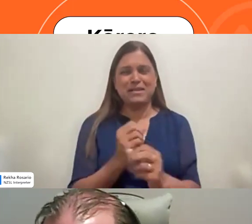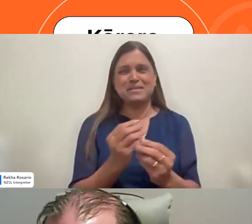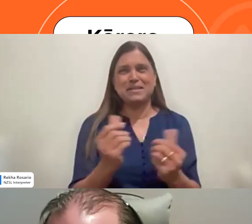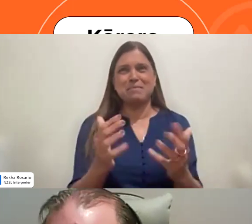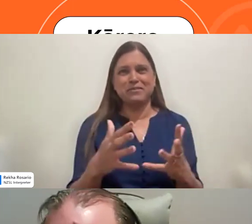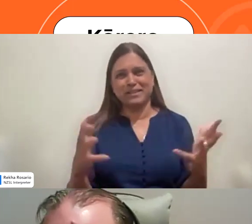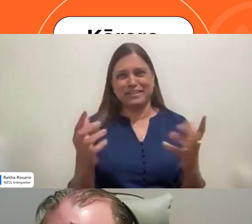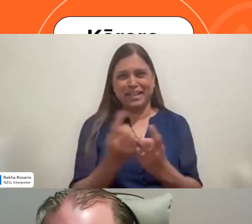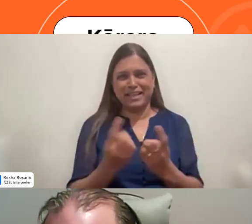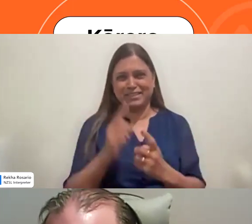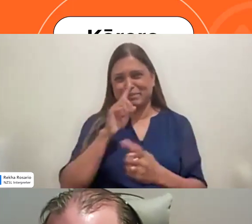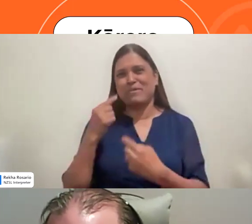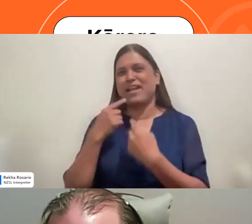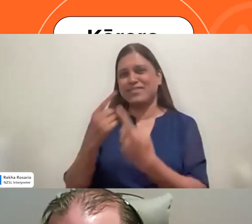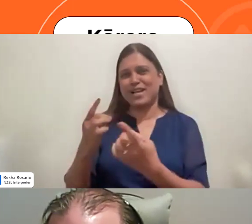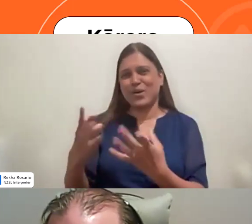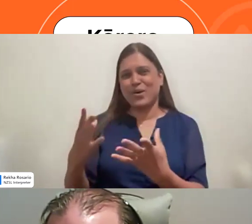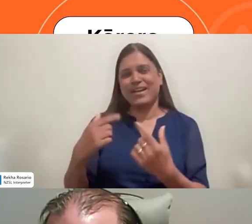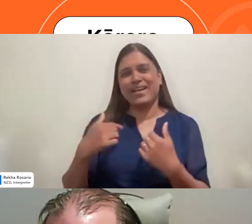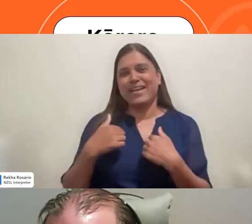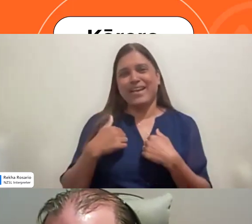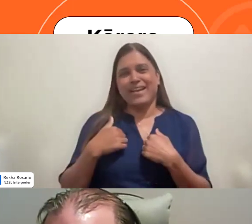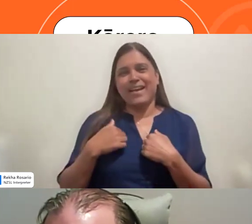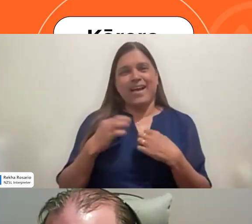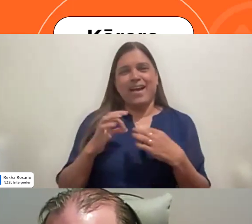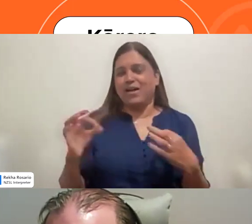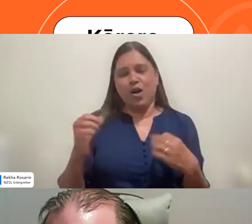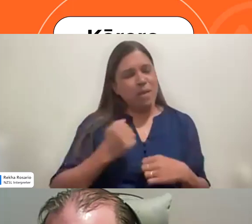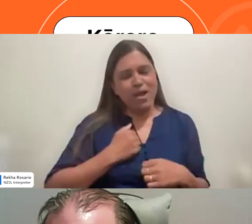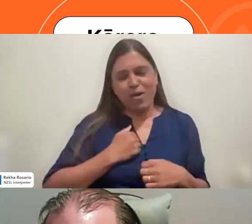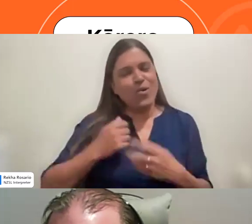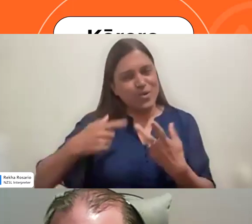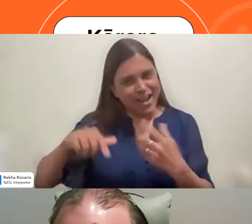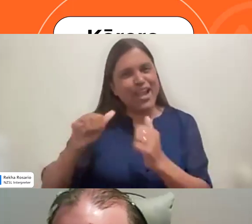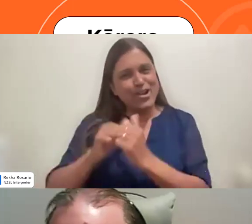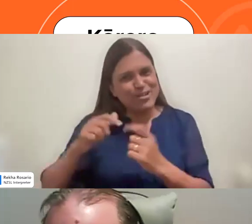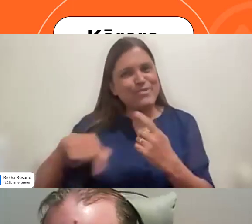things that other people have said, and I'm going to take none of those points as purely my own.